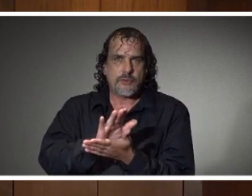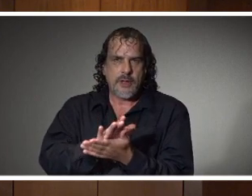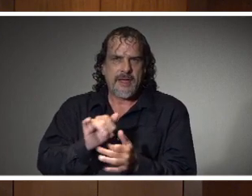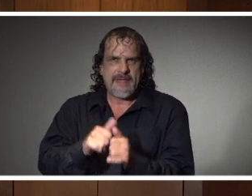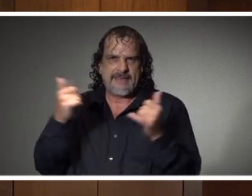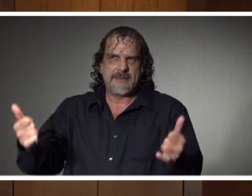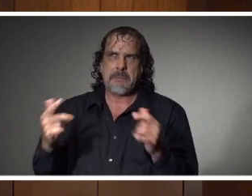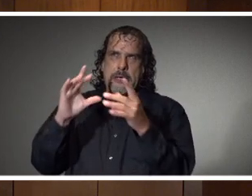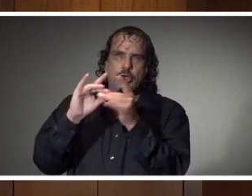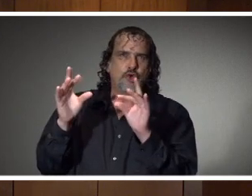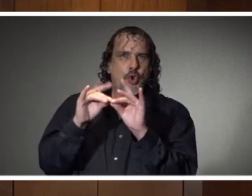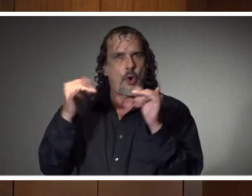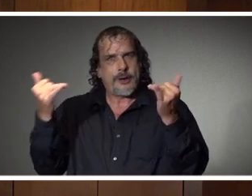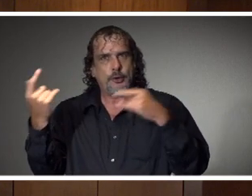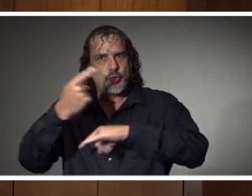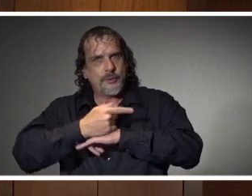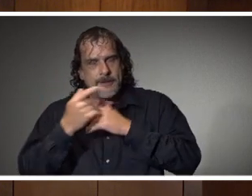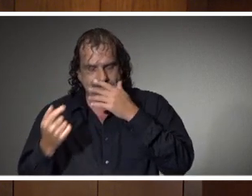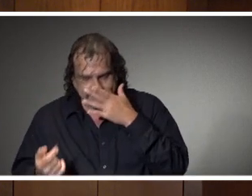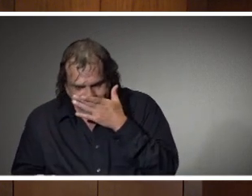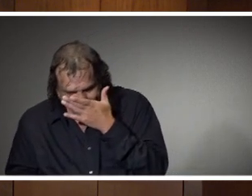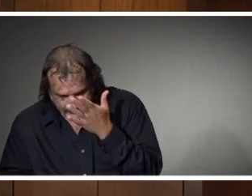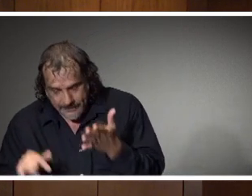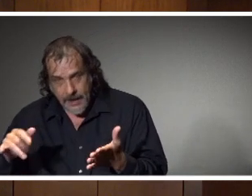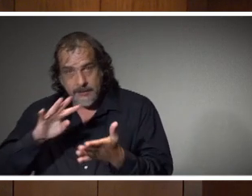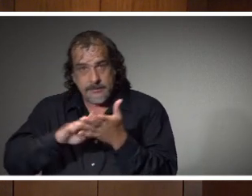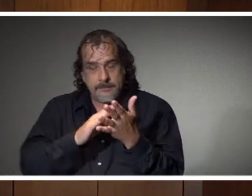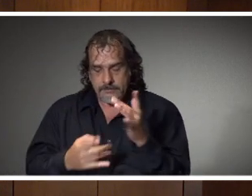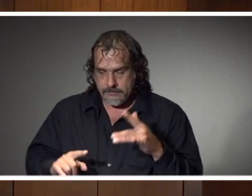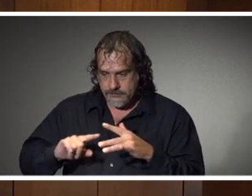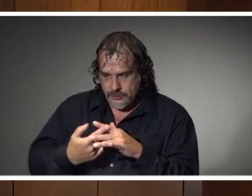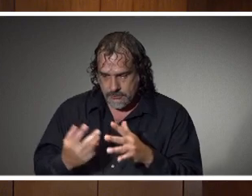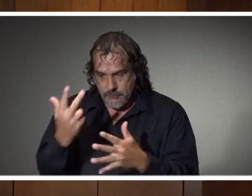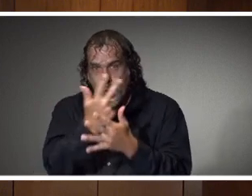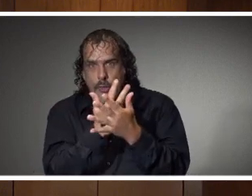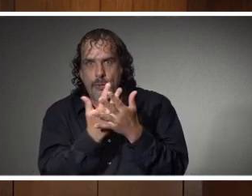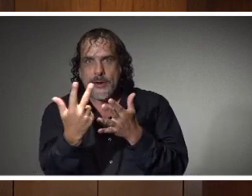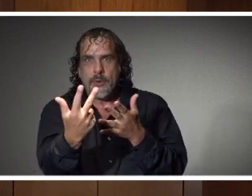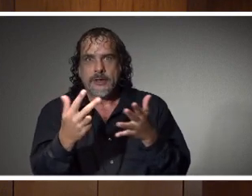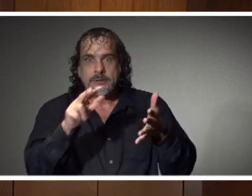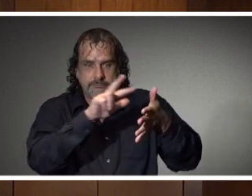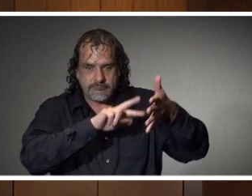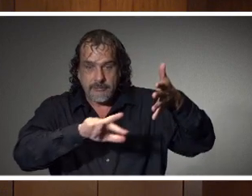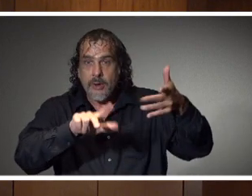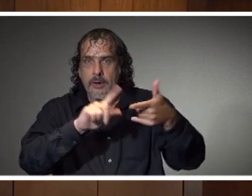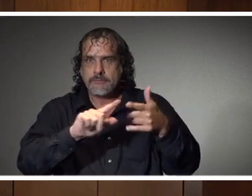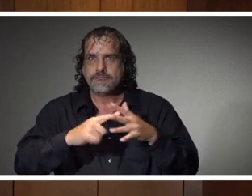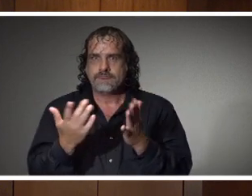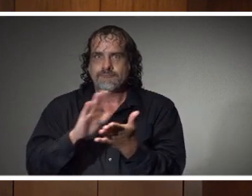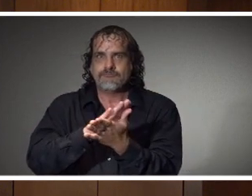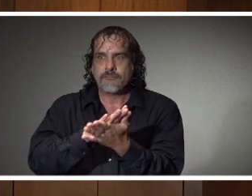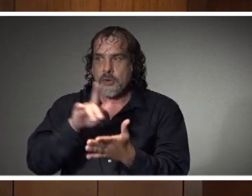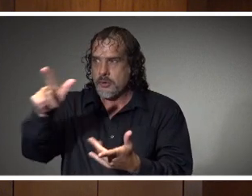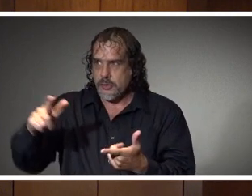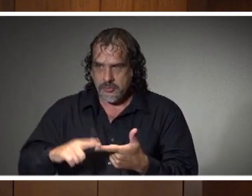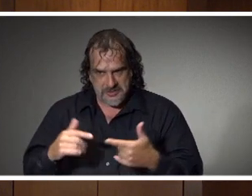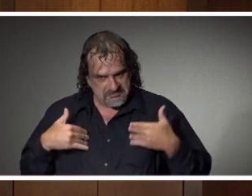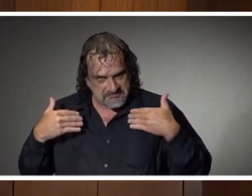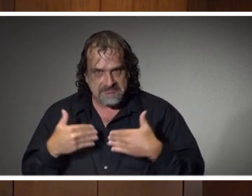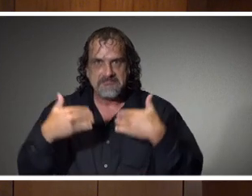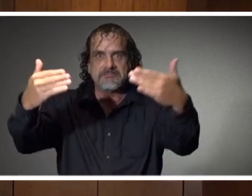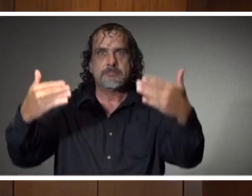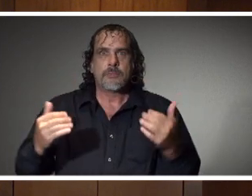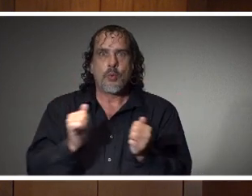story, I think. Scheduled to start in less than 3 weeks now. You've already said you plan to proceed with